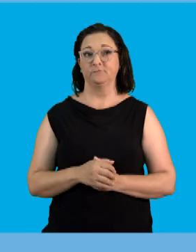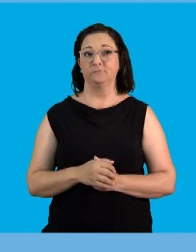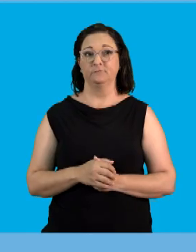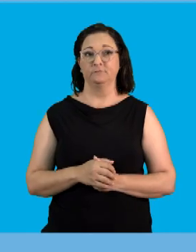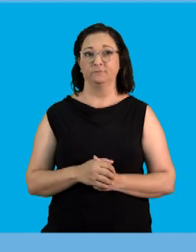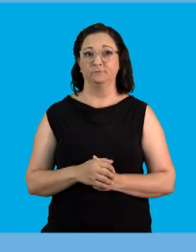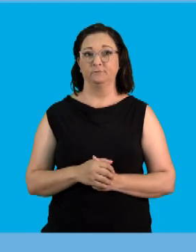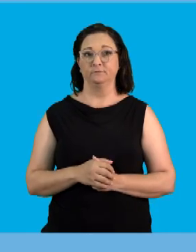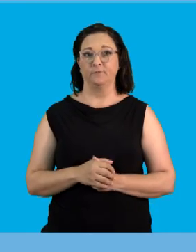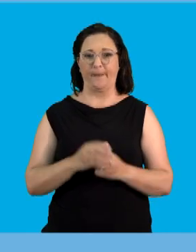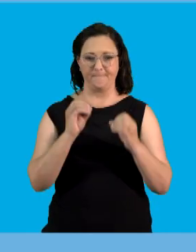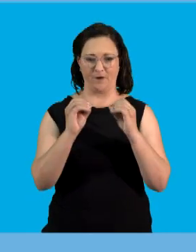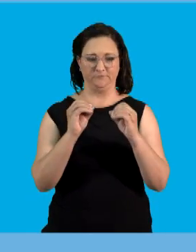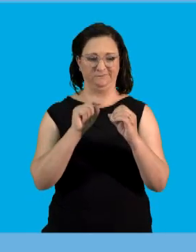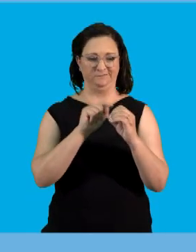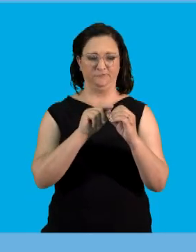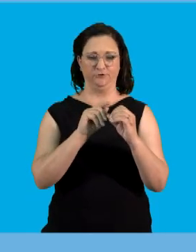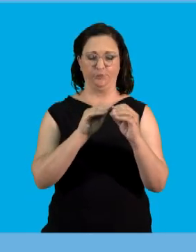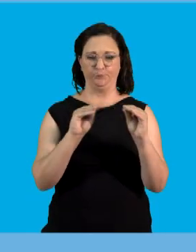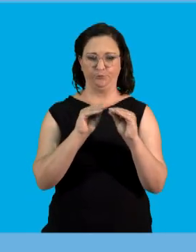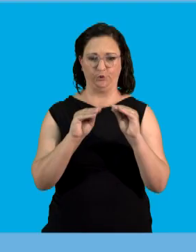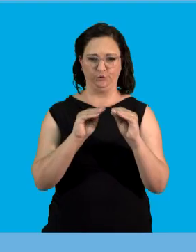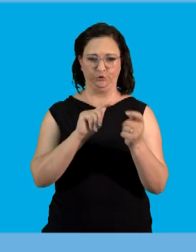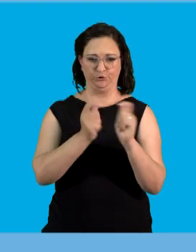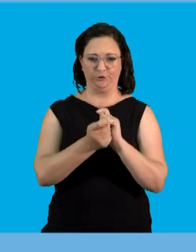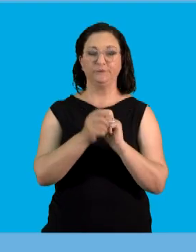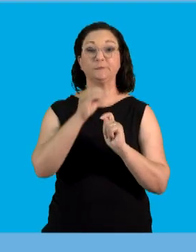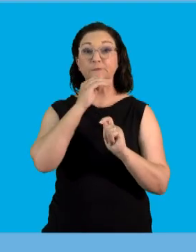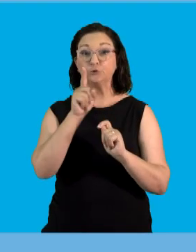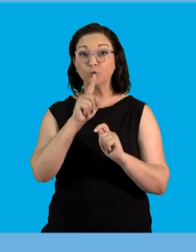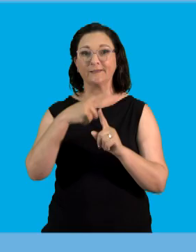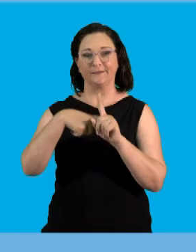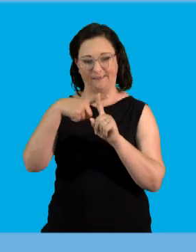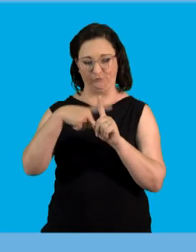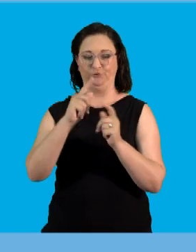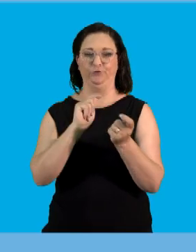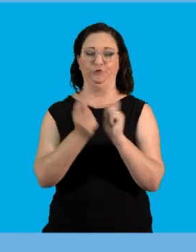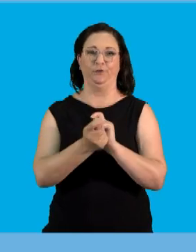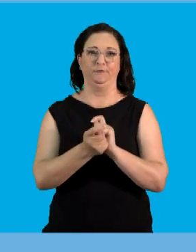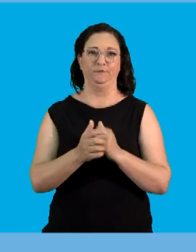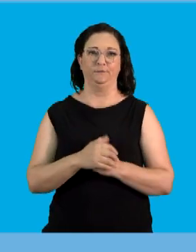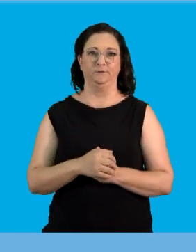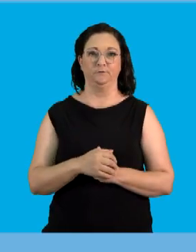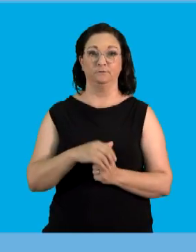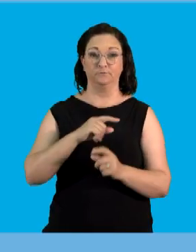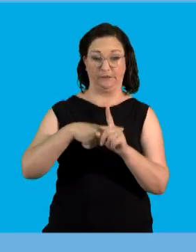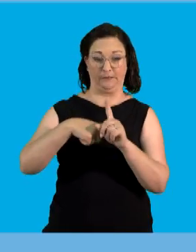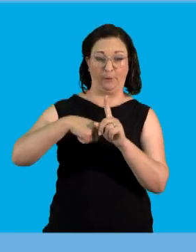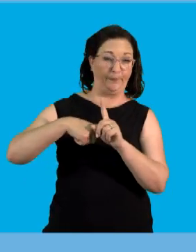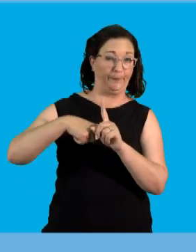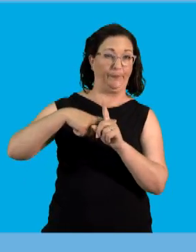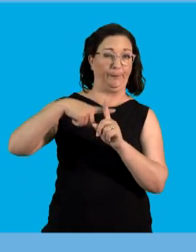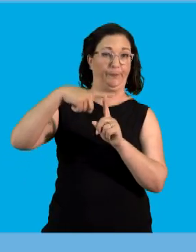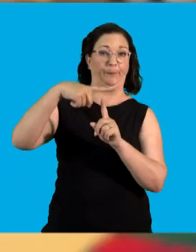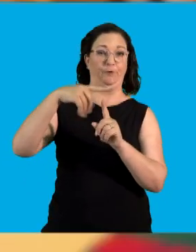is if the motion of the particles change, the temperature will change. Remember, when we increase